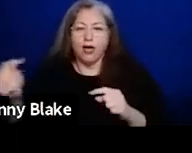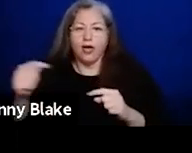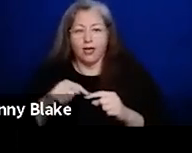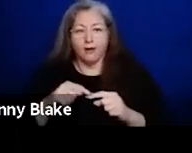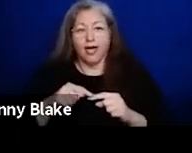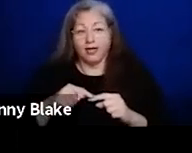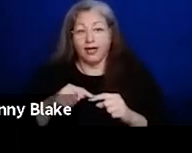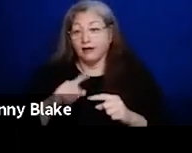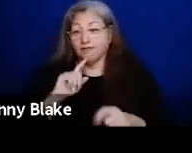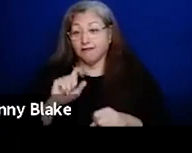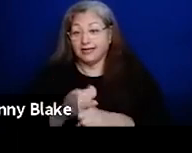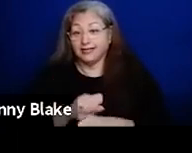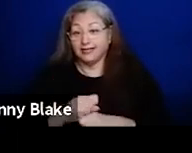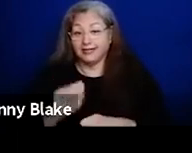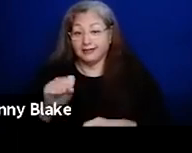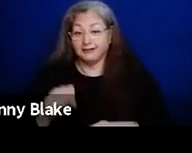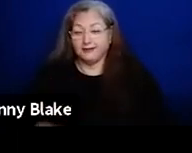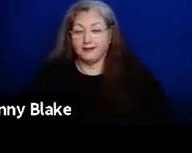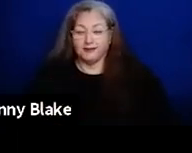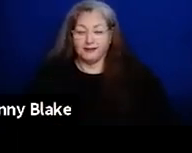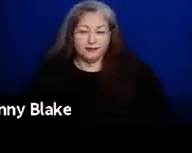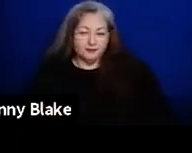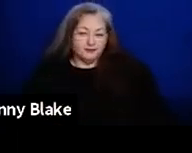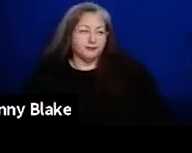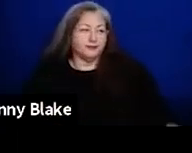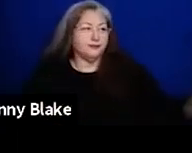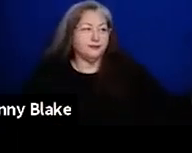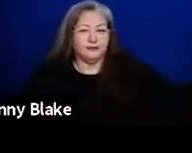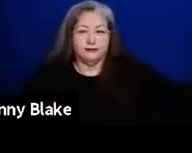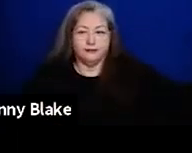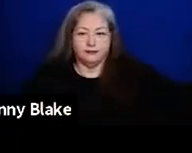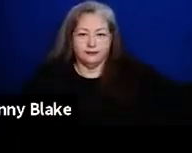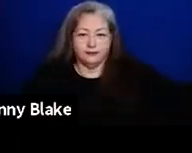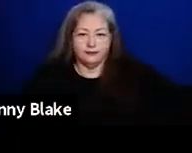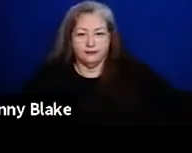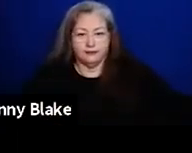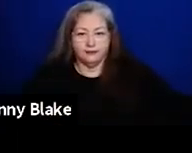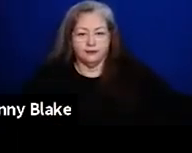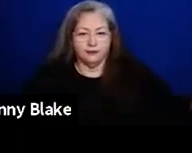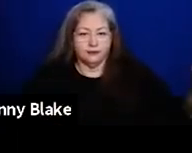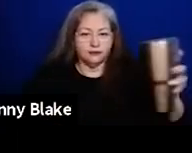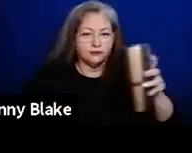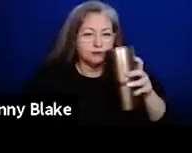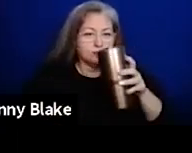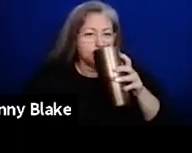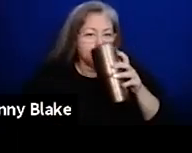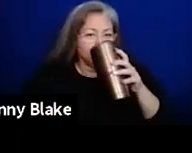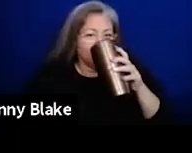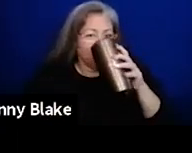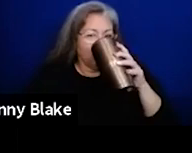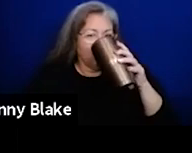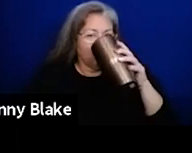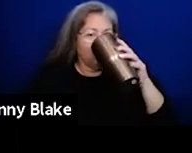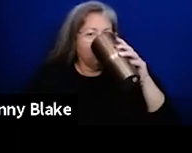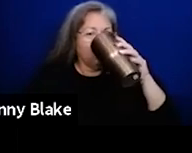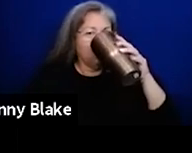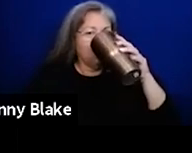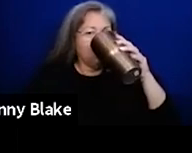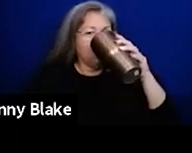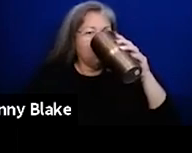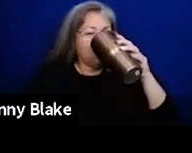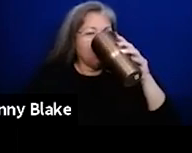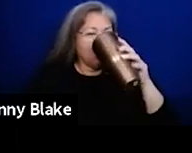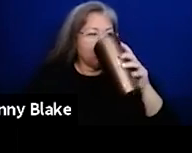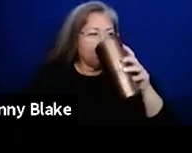it did. So we are going to go. So.